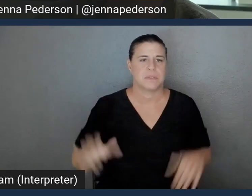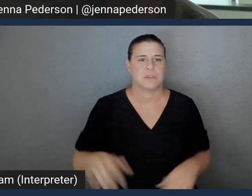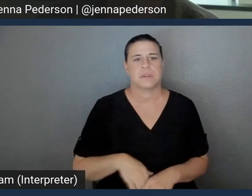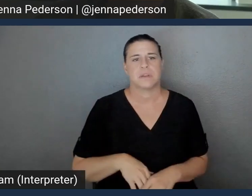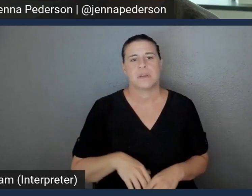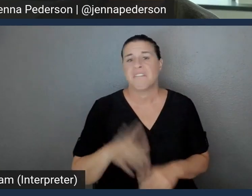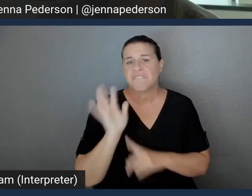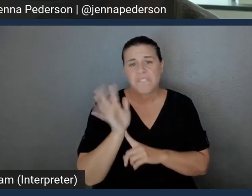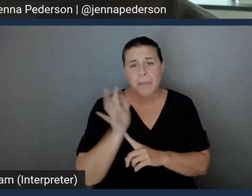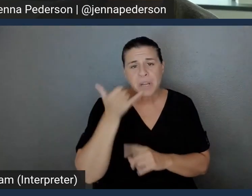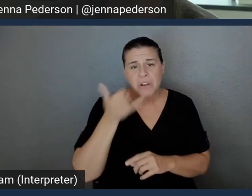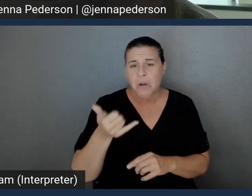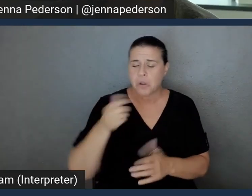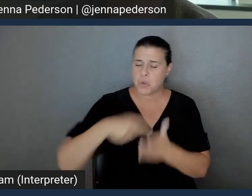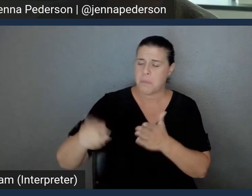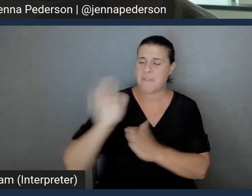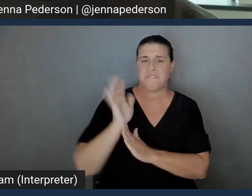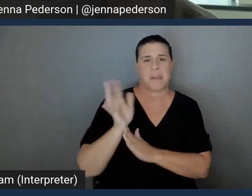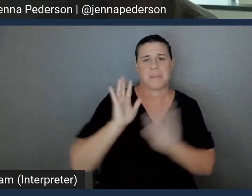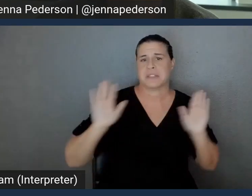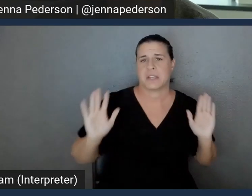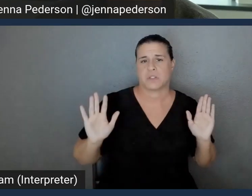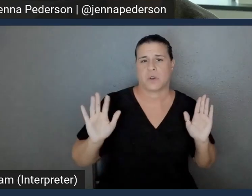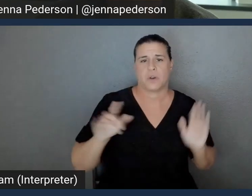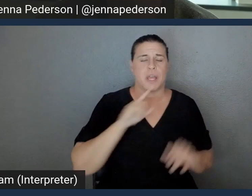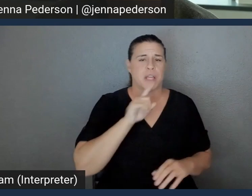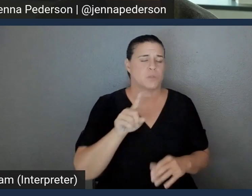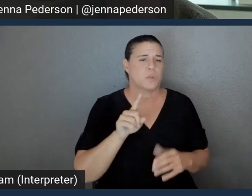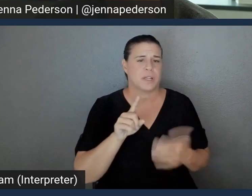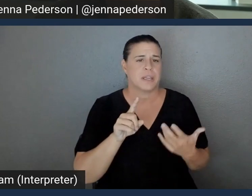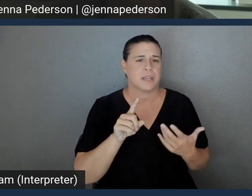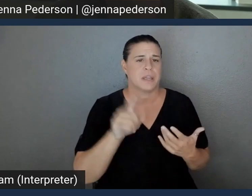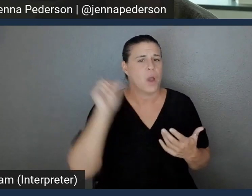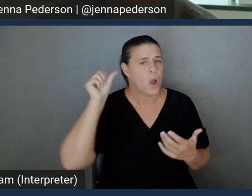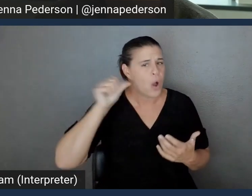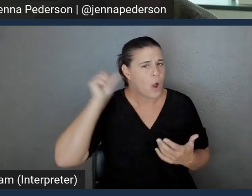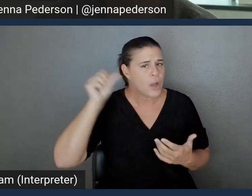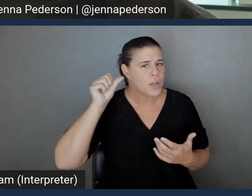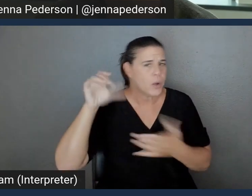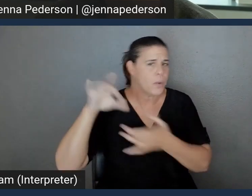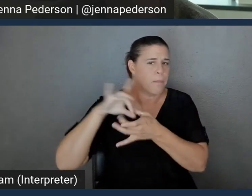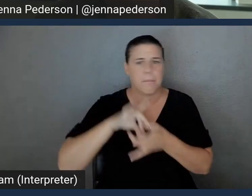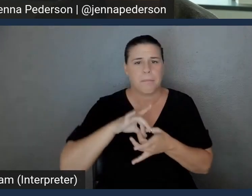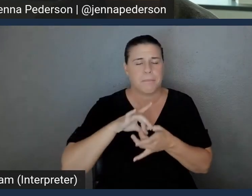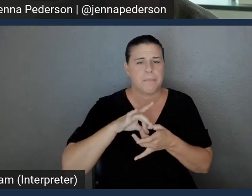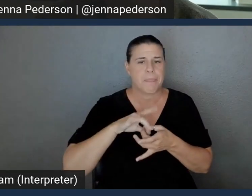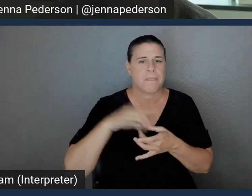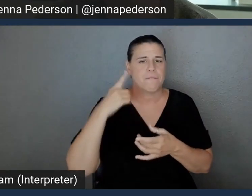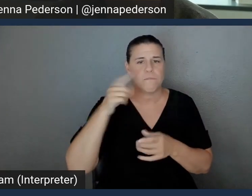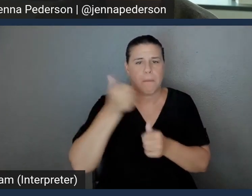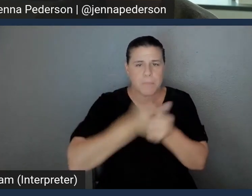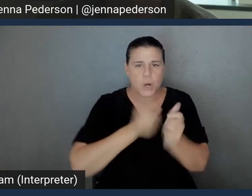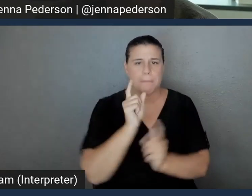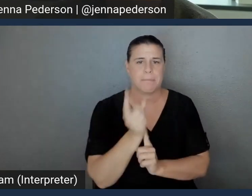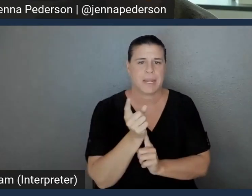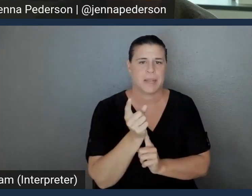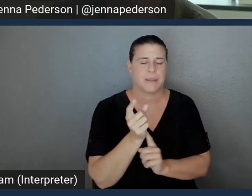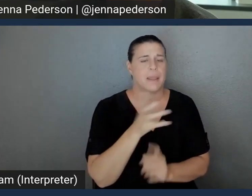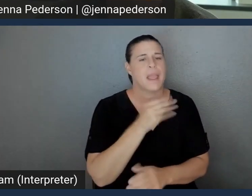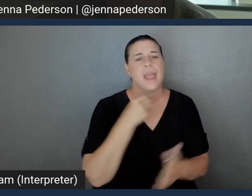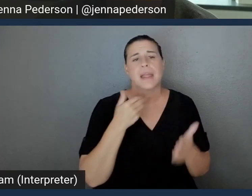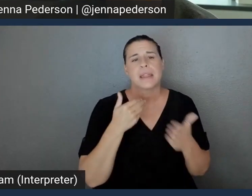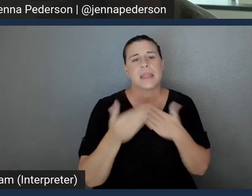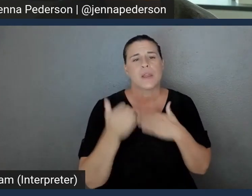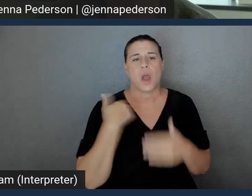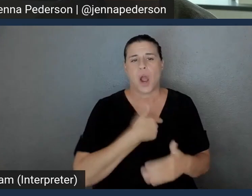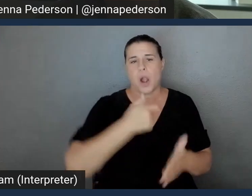the 5 minutes, right? So it's completely audio per audio minute, and even we have